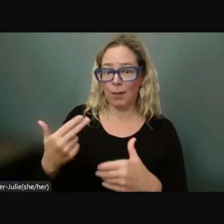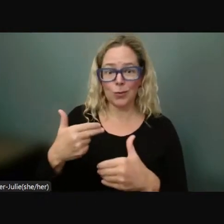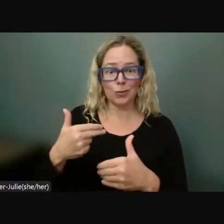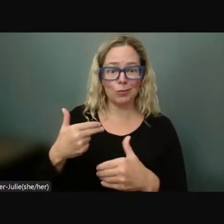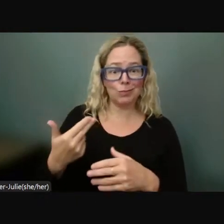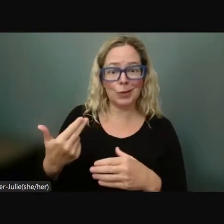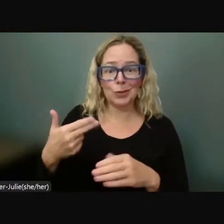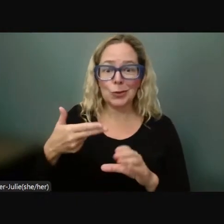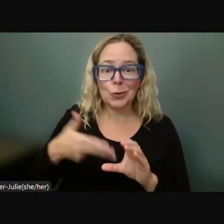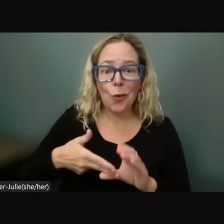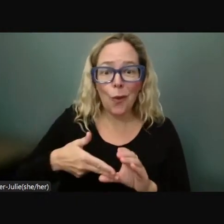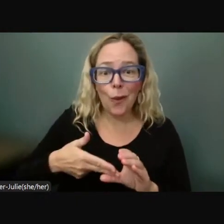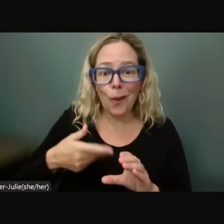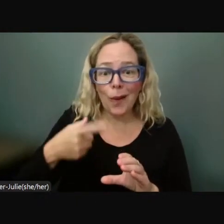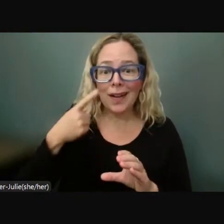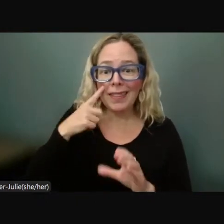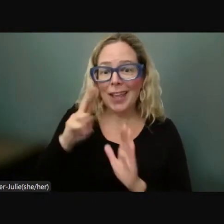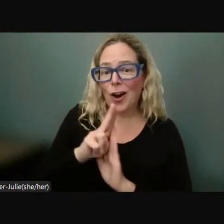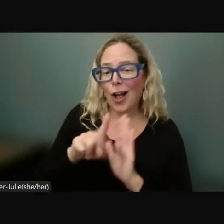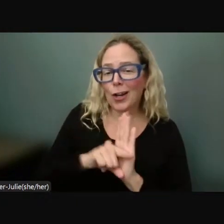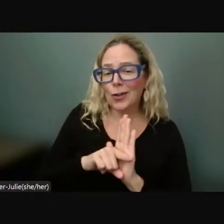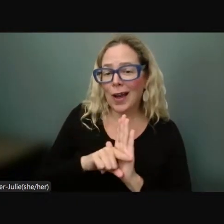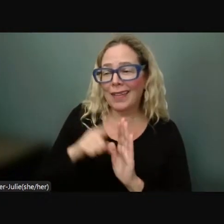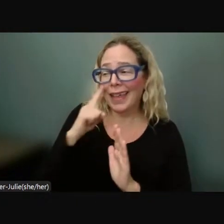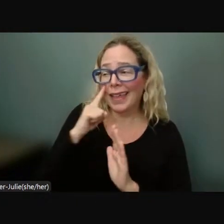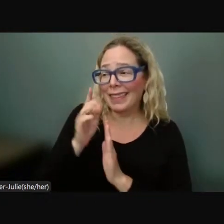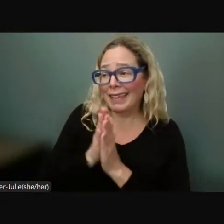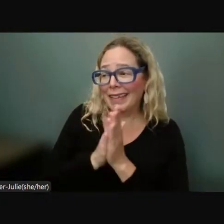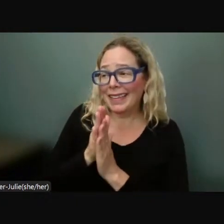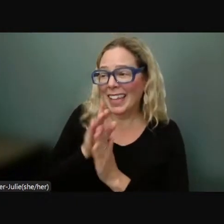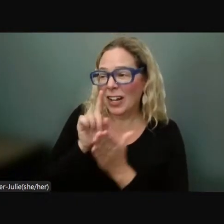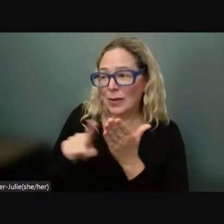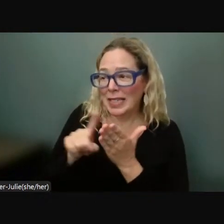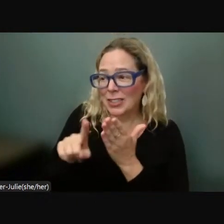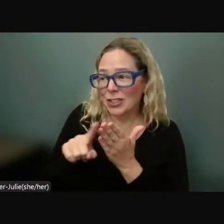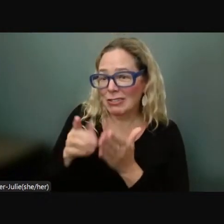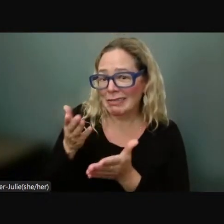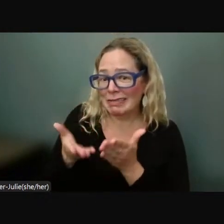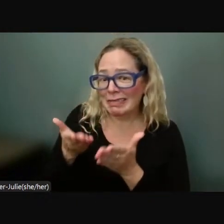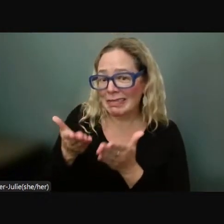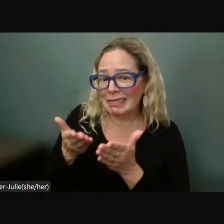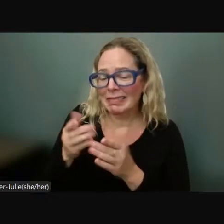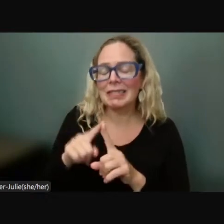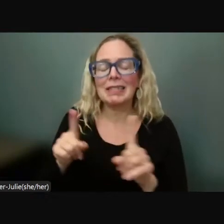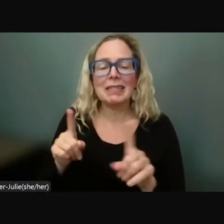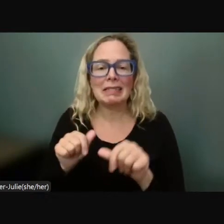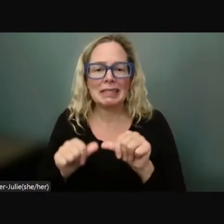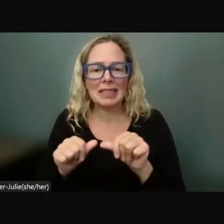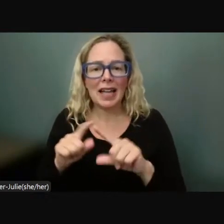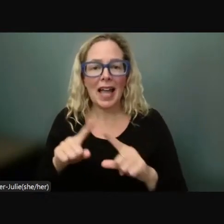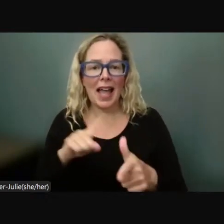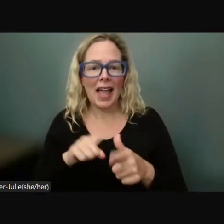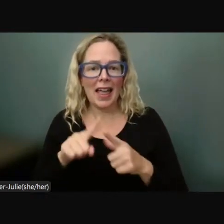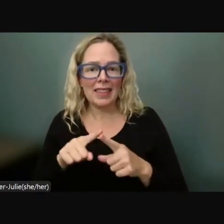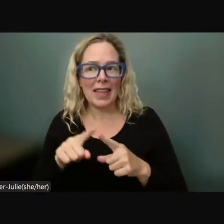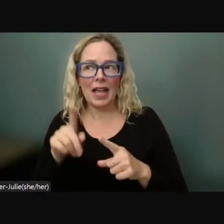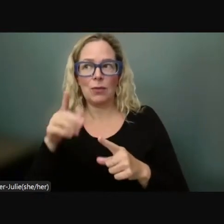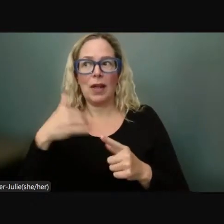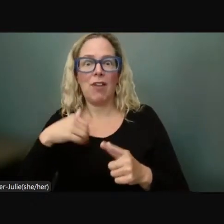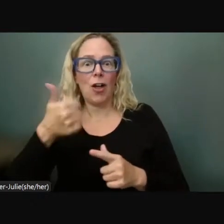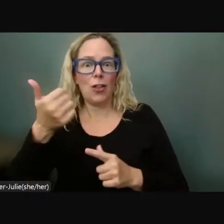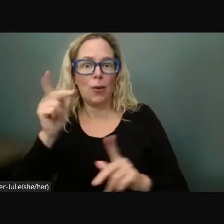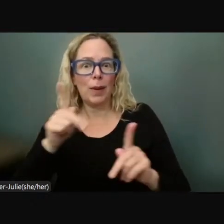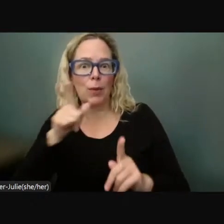may be undergraduates and they think they're interested in research, but they're not sure. And then we have people that have been leading large research studies